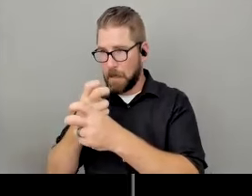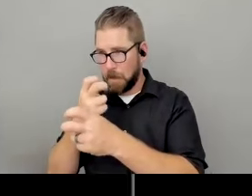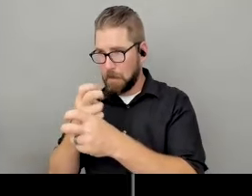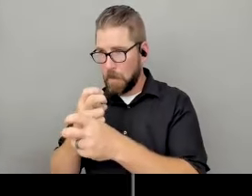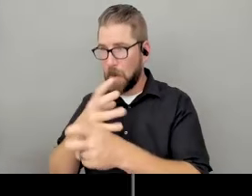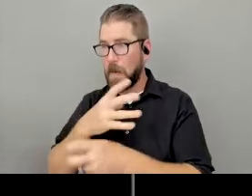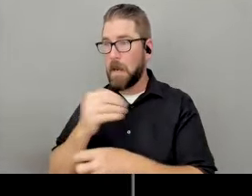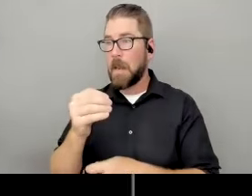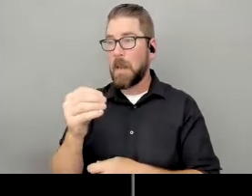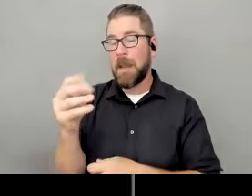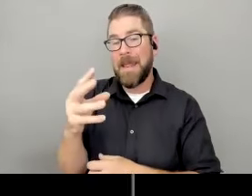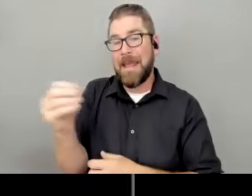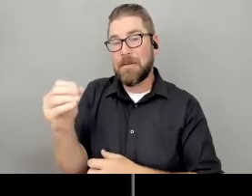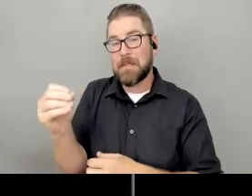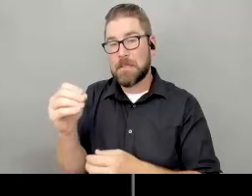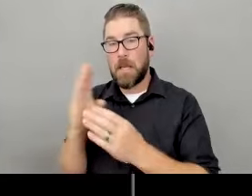sphenoid.